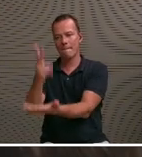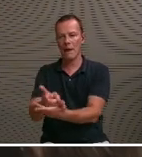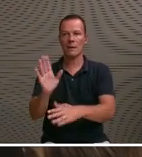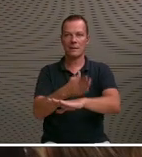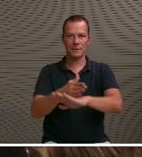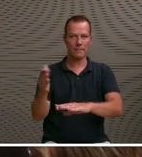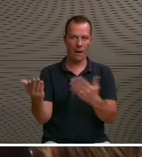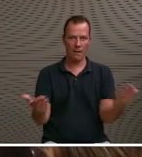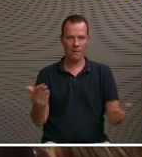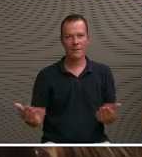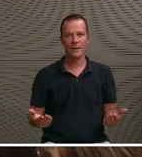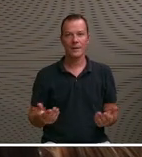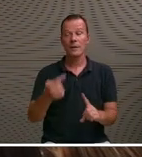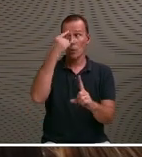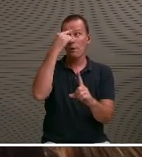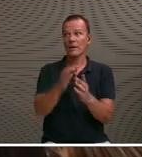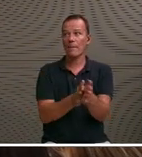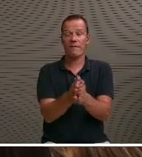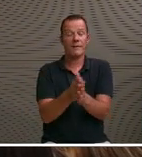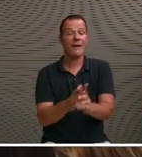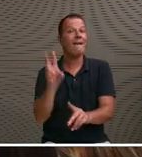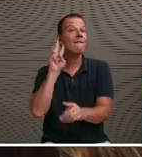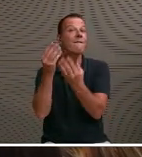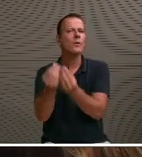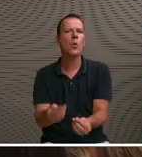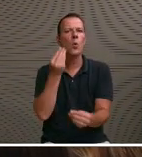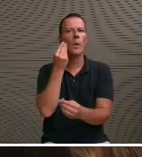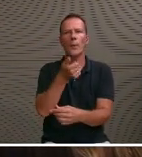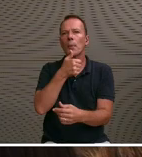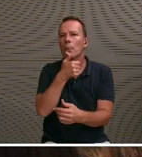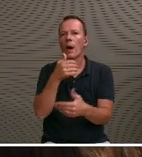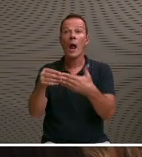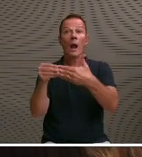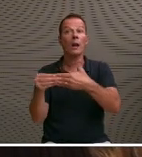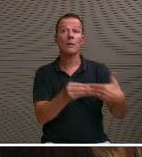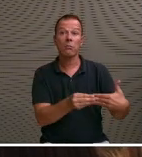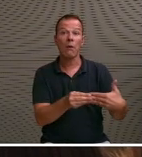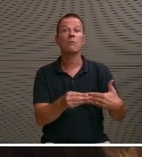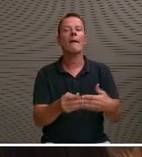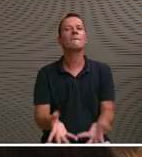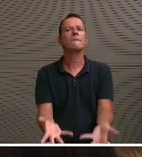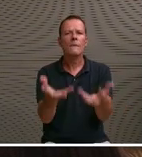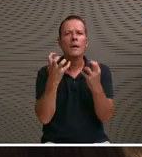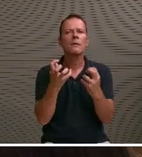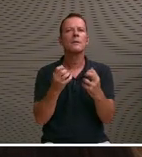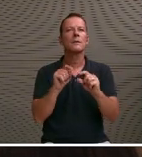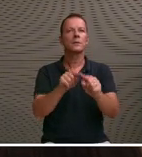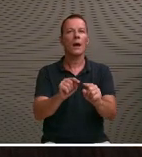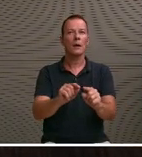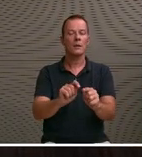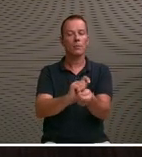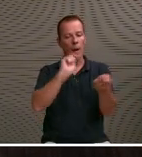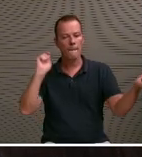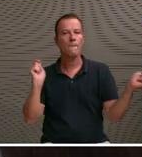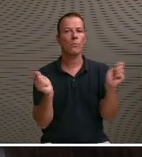opportunity, is leading with game-changing ambition. I've never spoken to a chief executive who doesn't think that their business